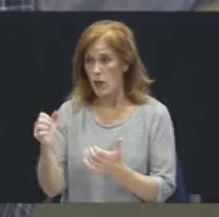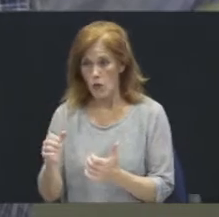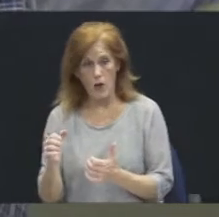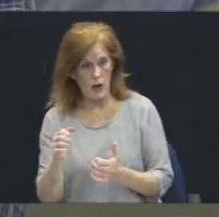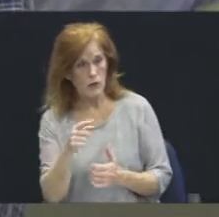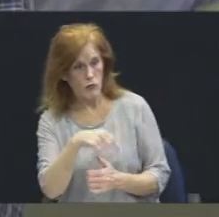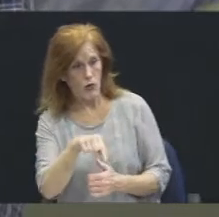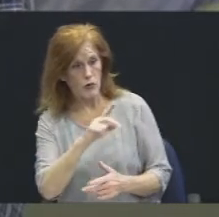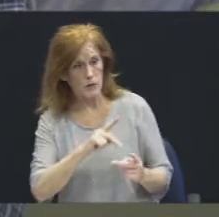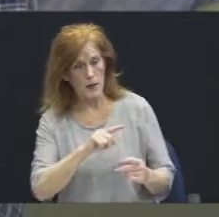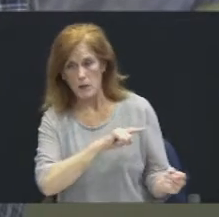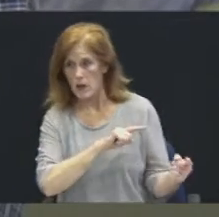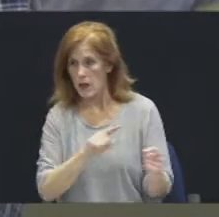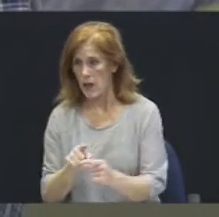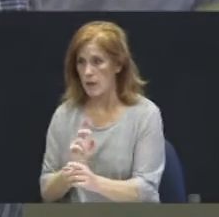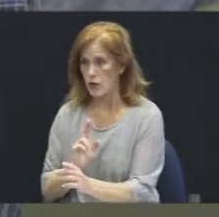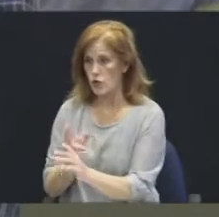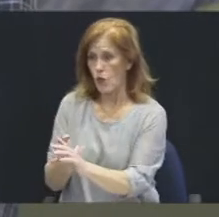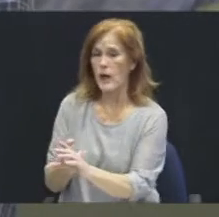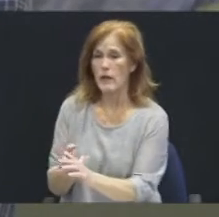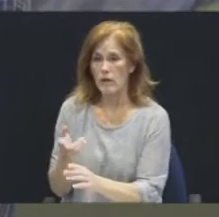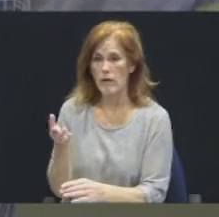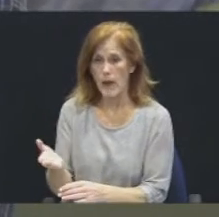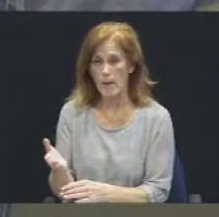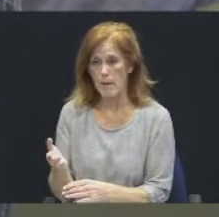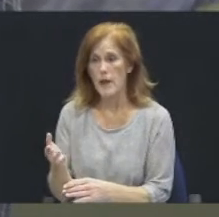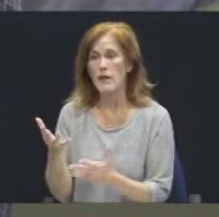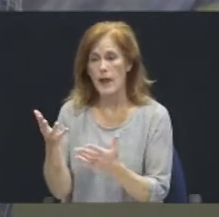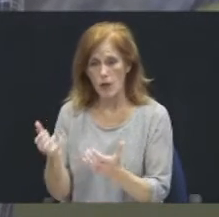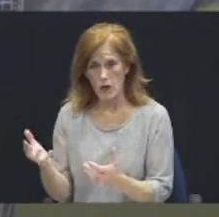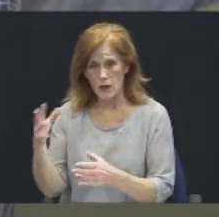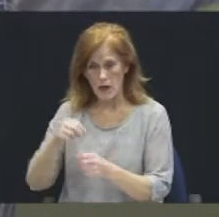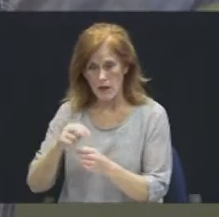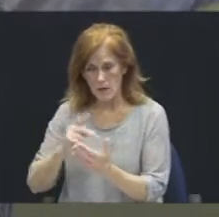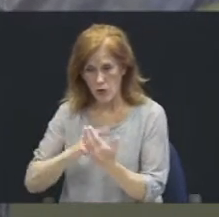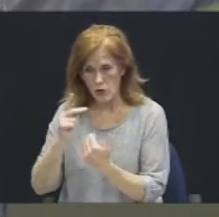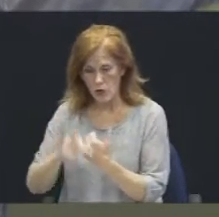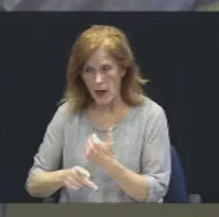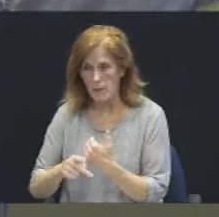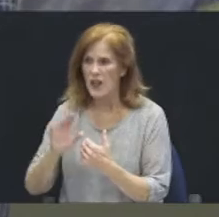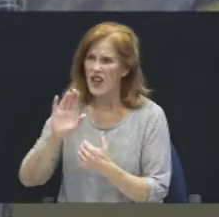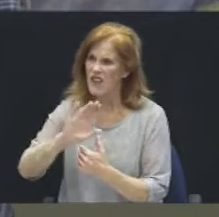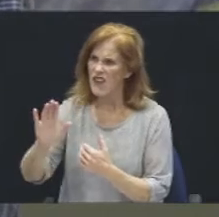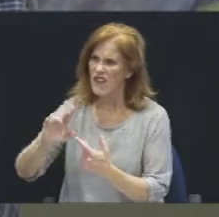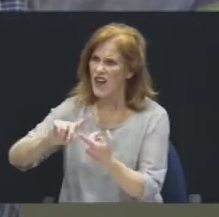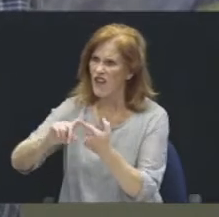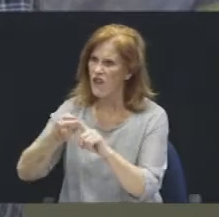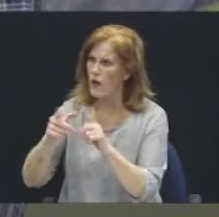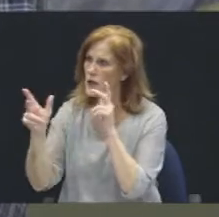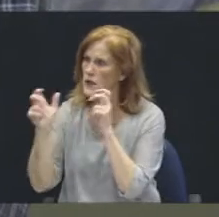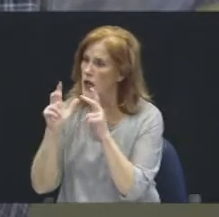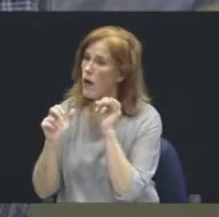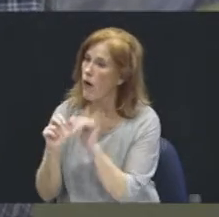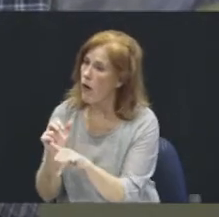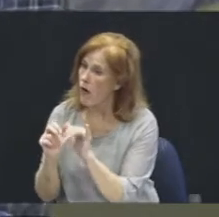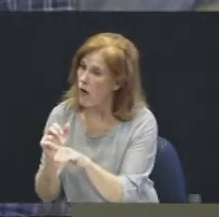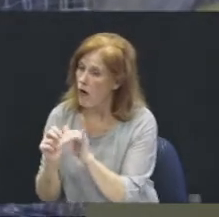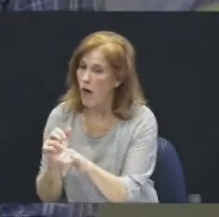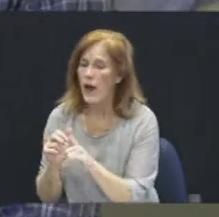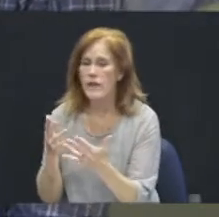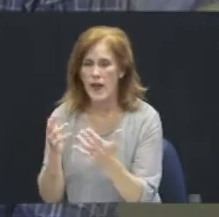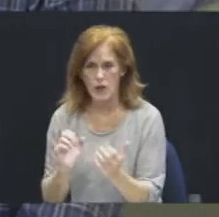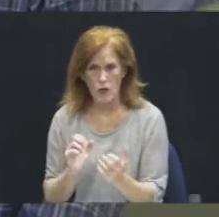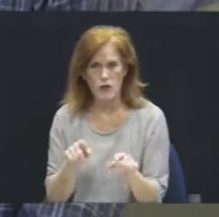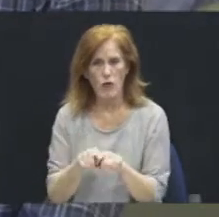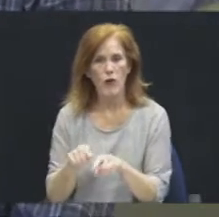They want to be a part of this program. Their friends hear about it and then they want to be a part of this program. That's why it's been so